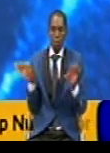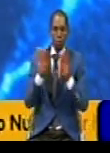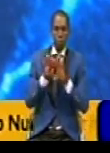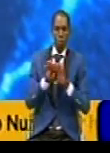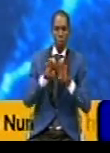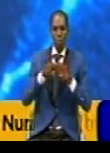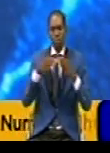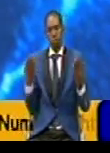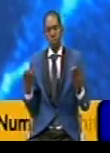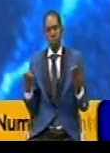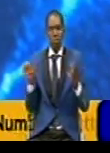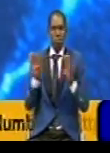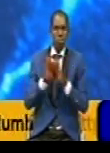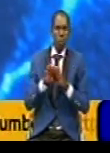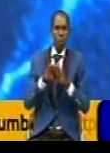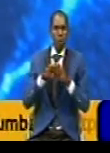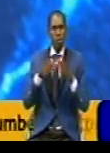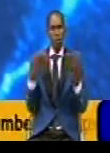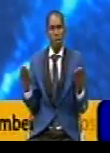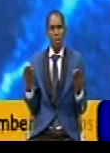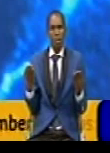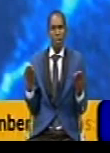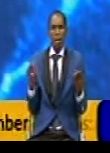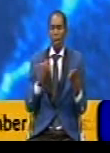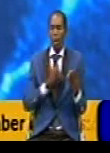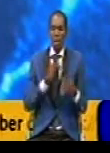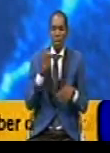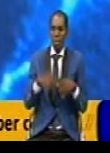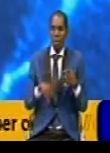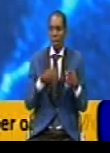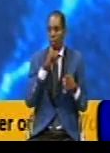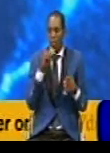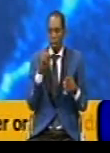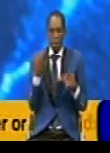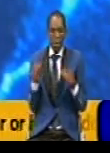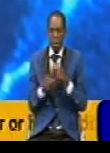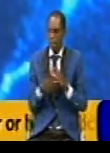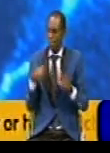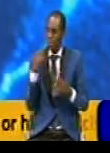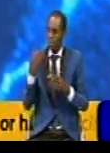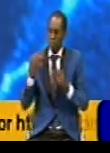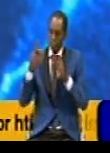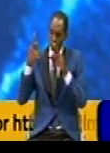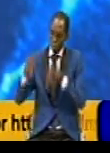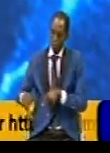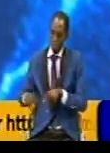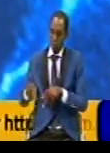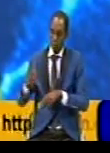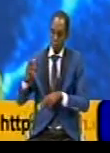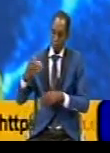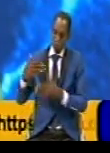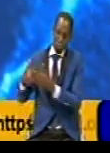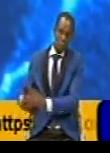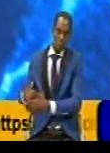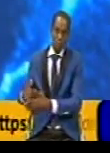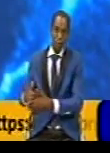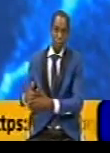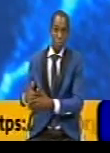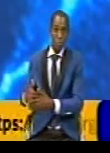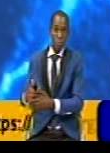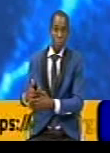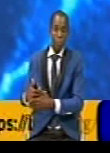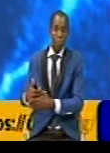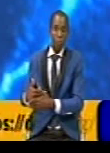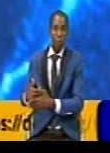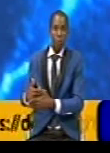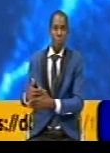fingers closing, folding and opening, folding and opening, and the pains were not there. I couldn't contain it. I turned to the